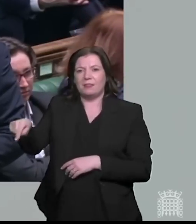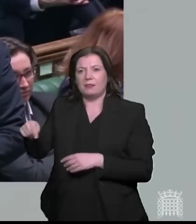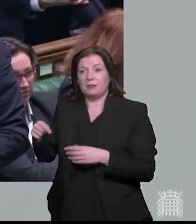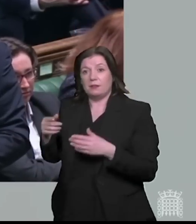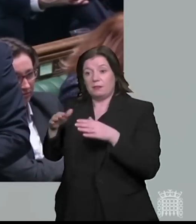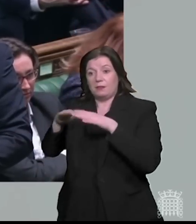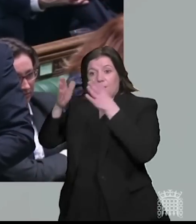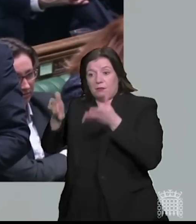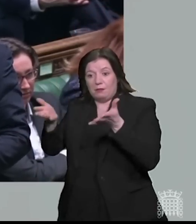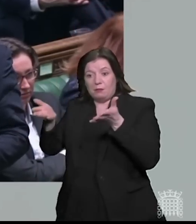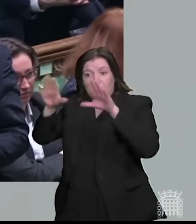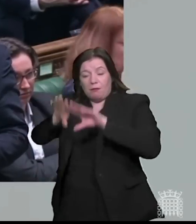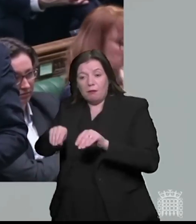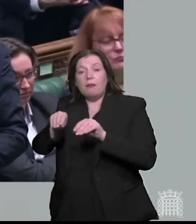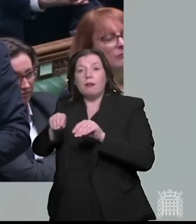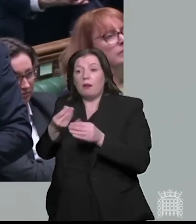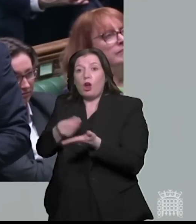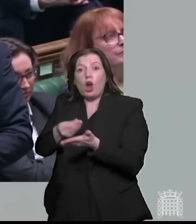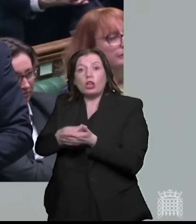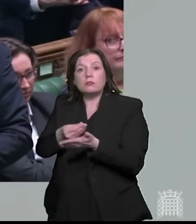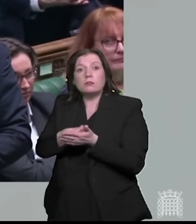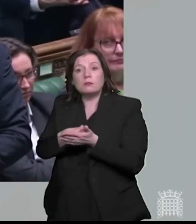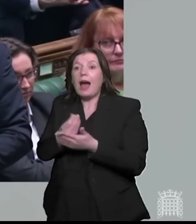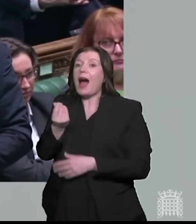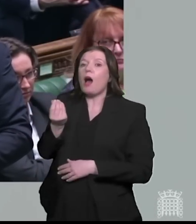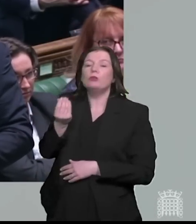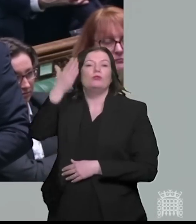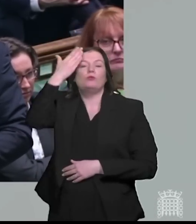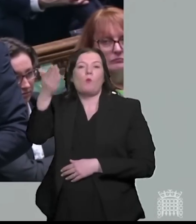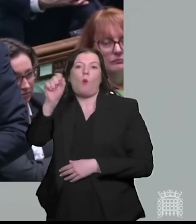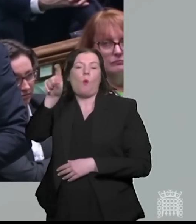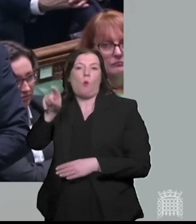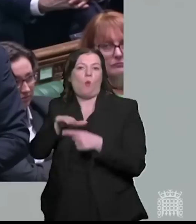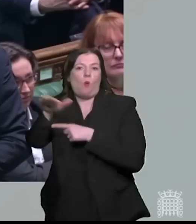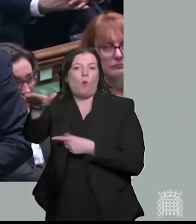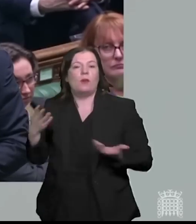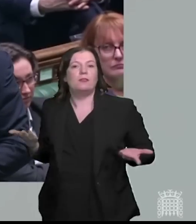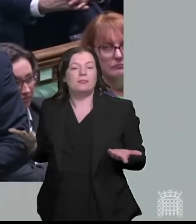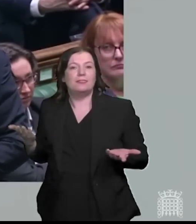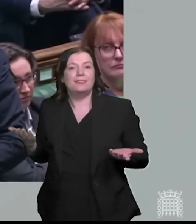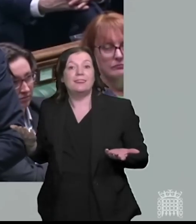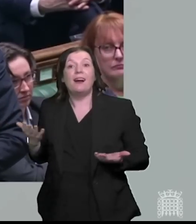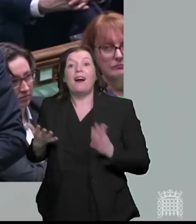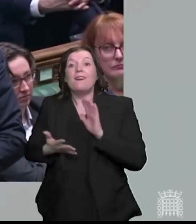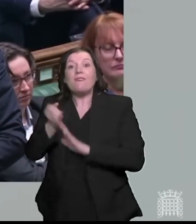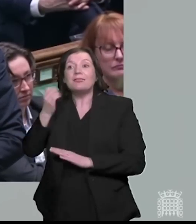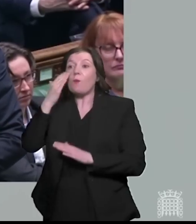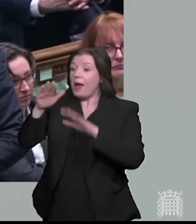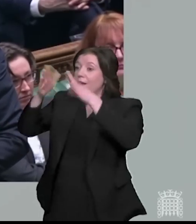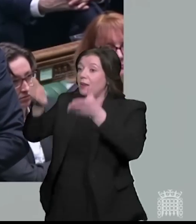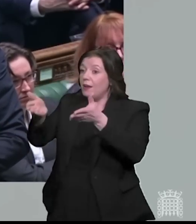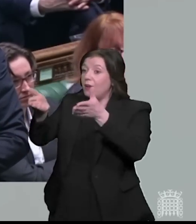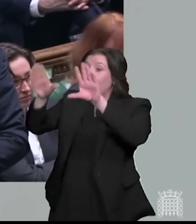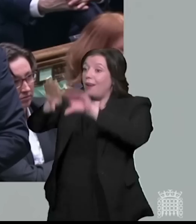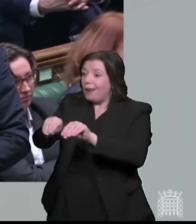cost overruns, even though it is impossible to know what they'll be, because they do not become apparent until the decommissioning